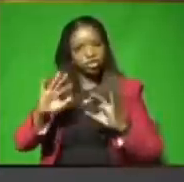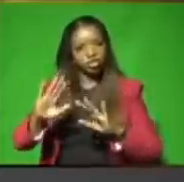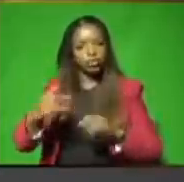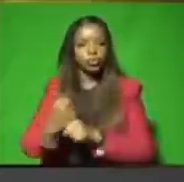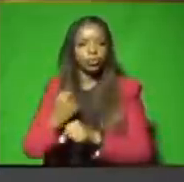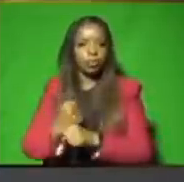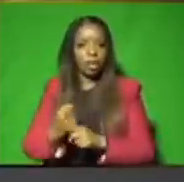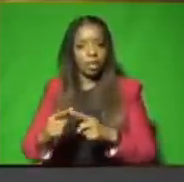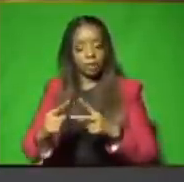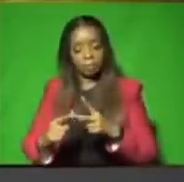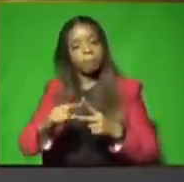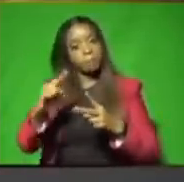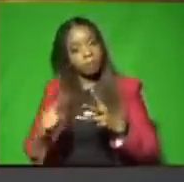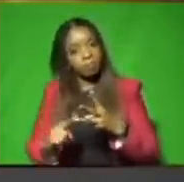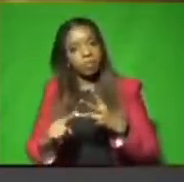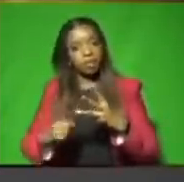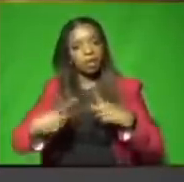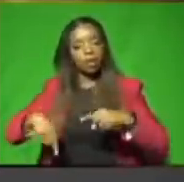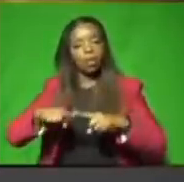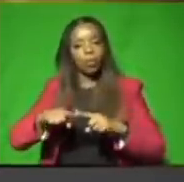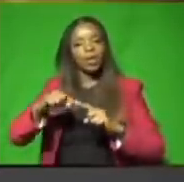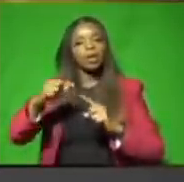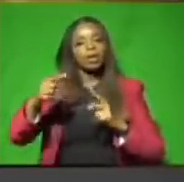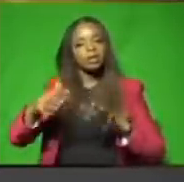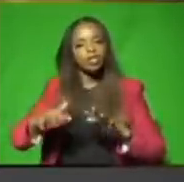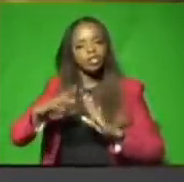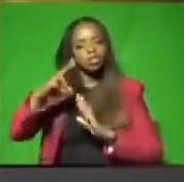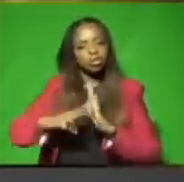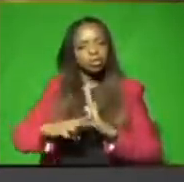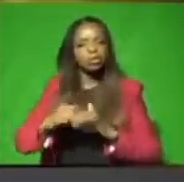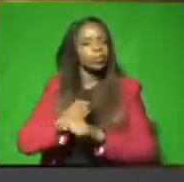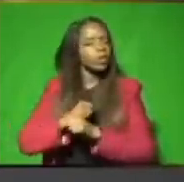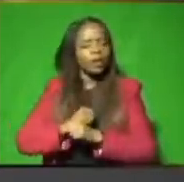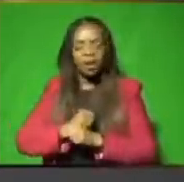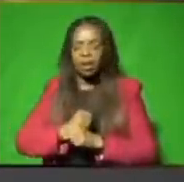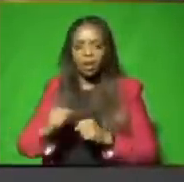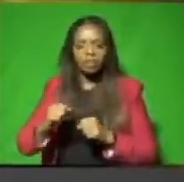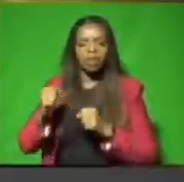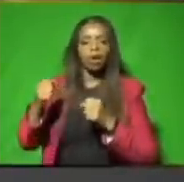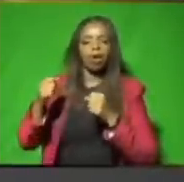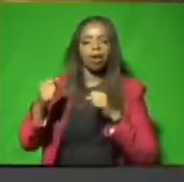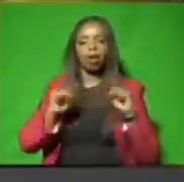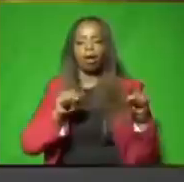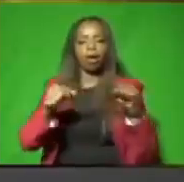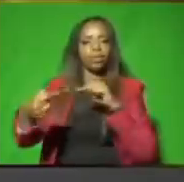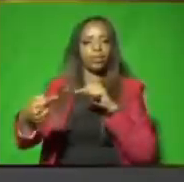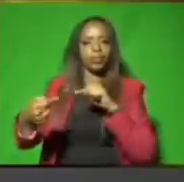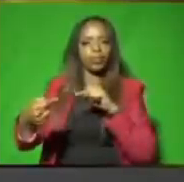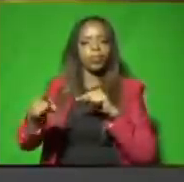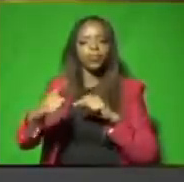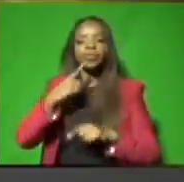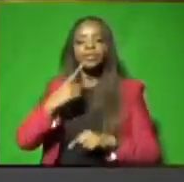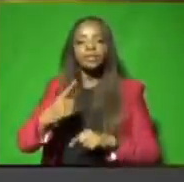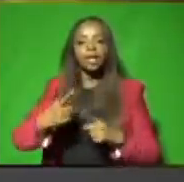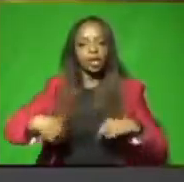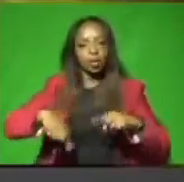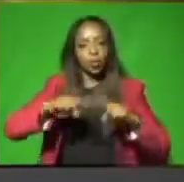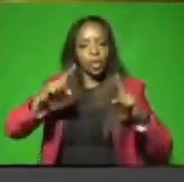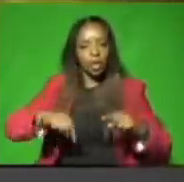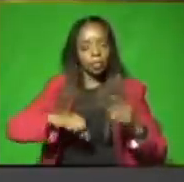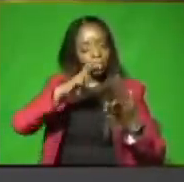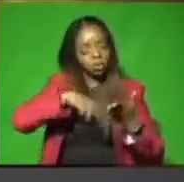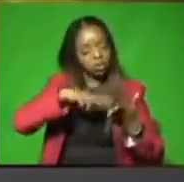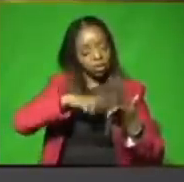Thirdly, we have read and will never argue with you when you say we must read more books